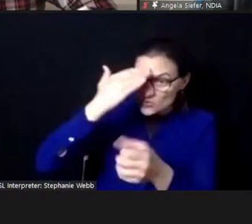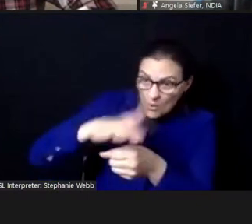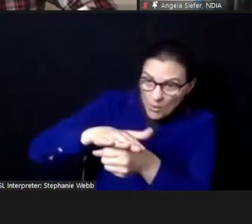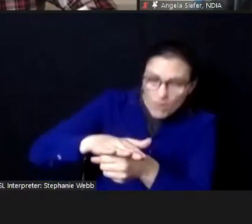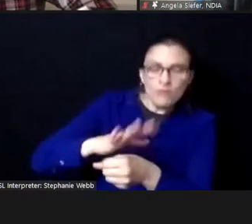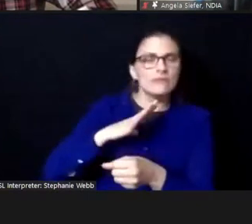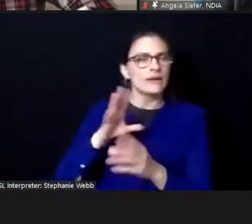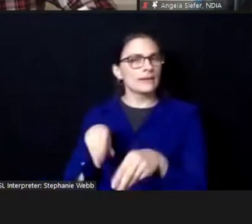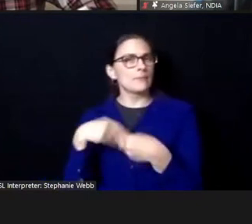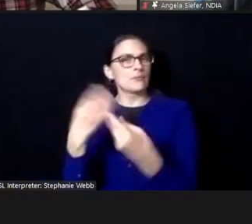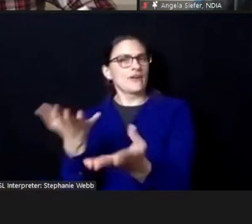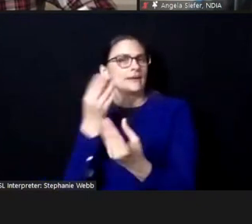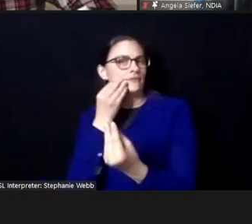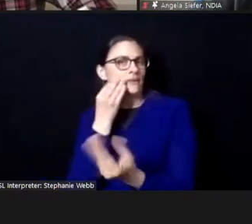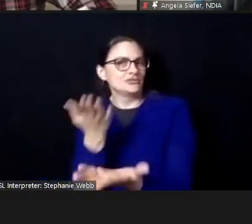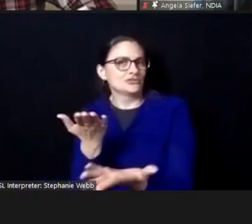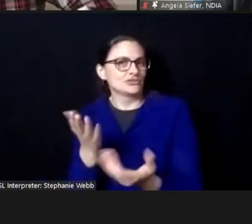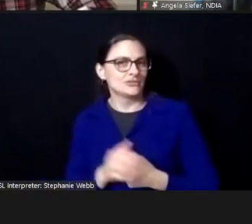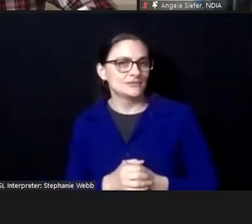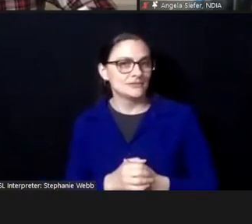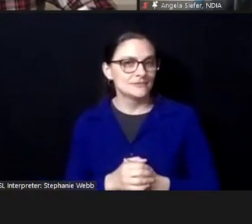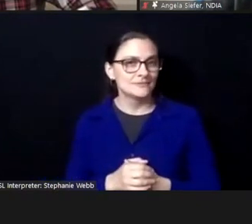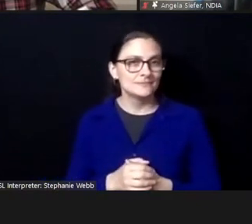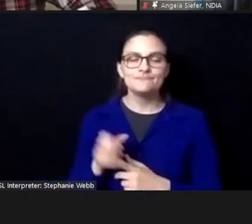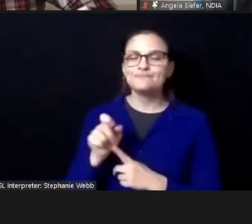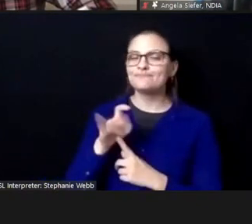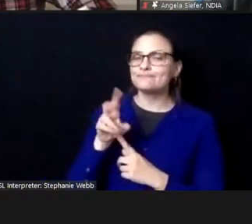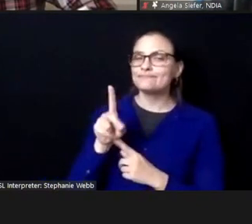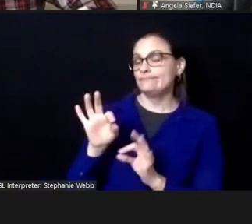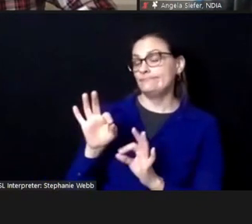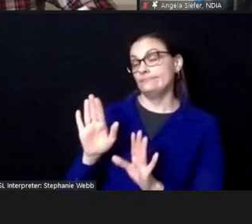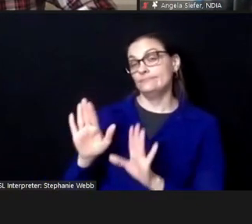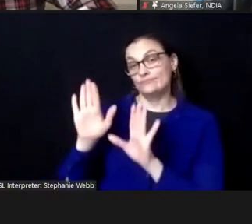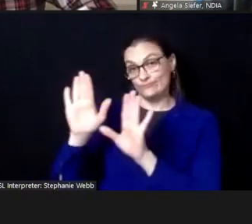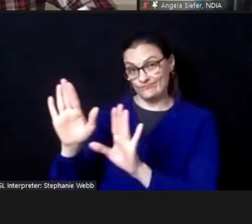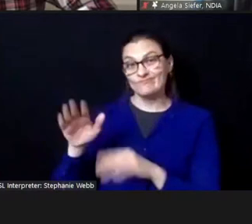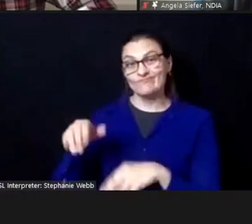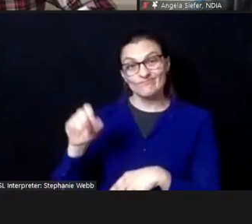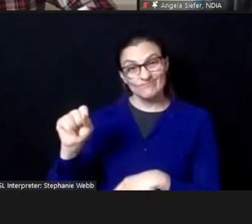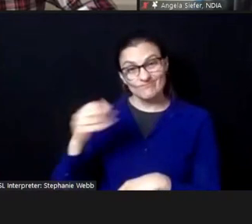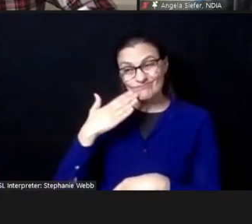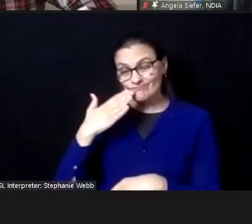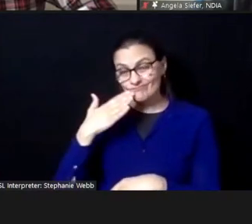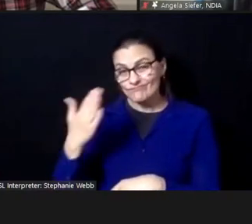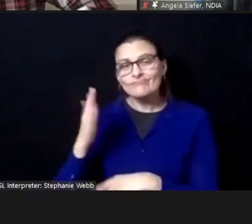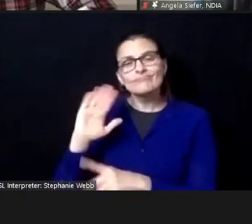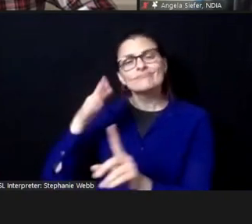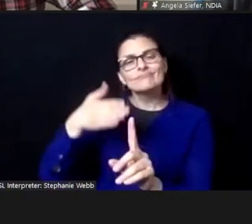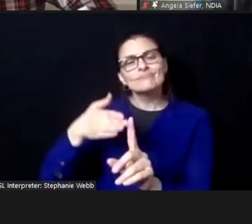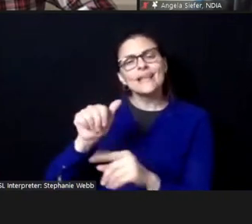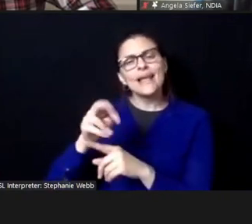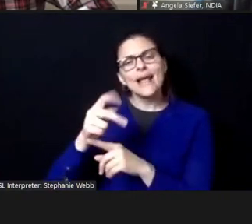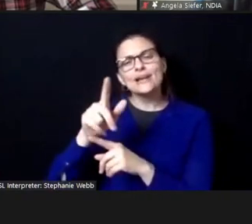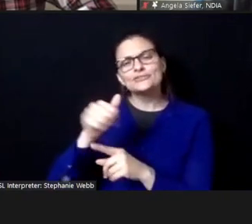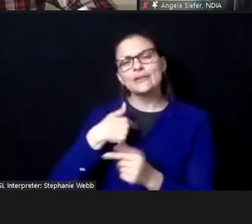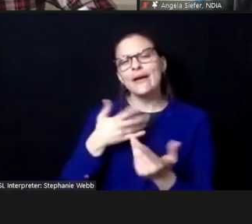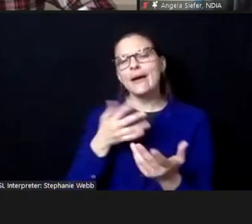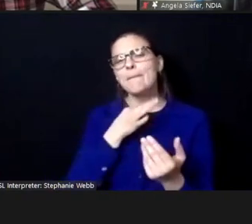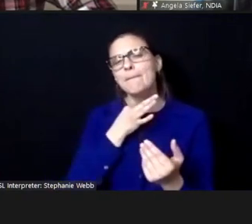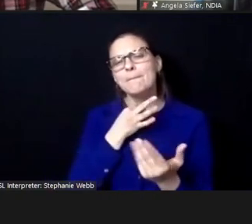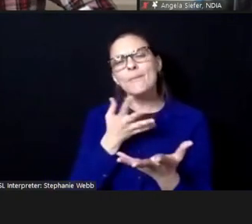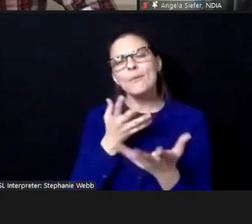Angela, I wanted to come back to you and maybe dig in a little bit on, you know, what types of questions are you typically getting from